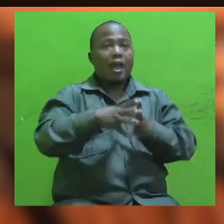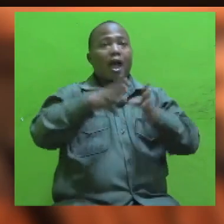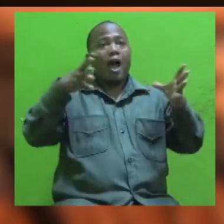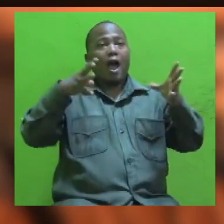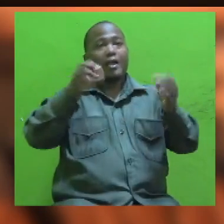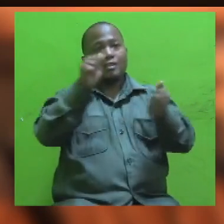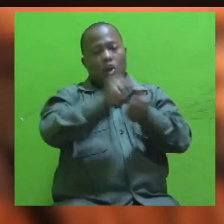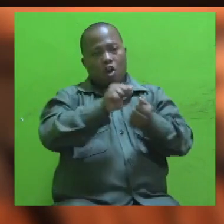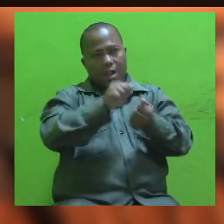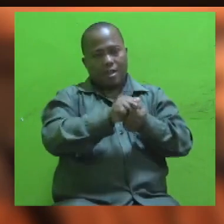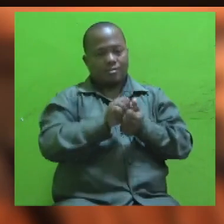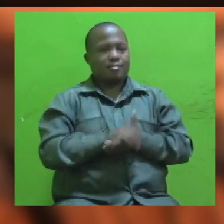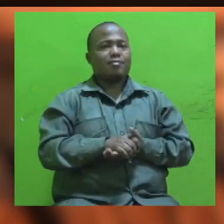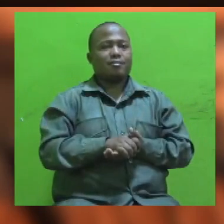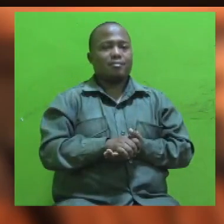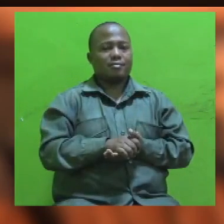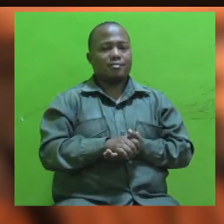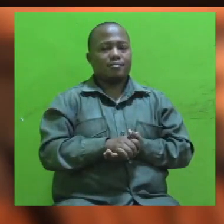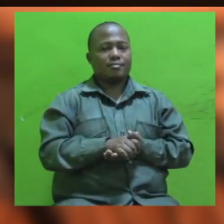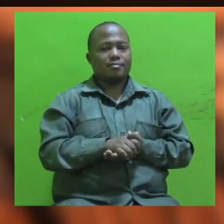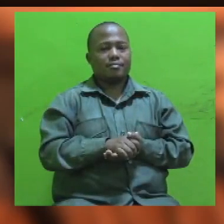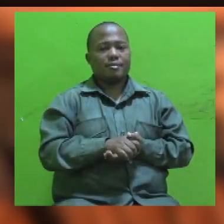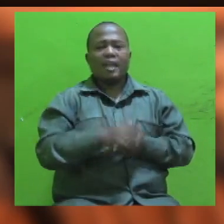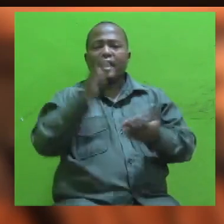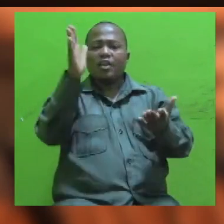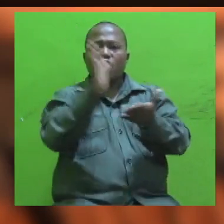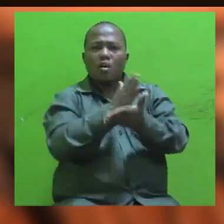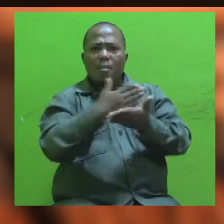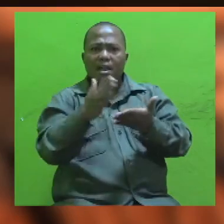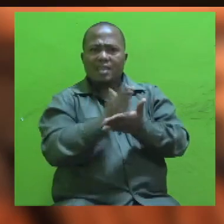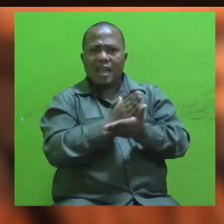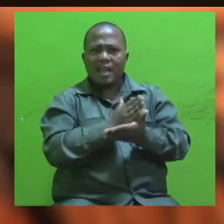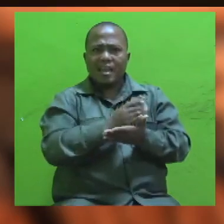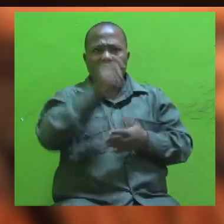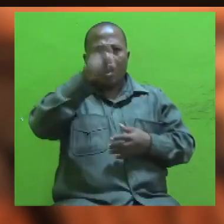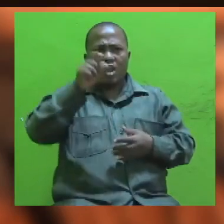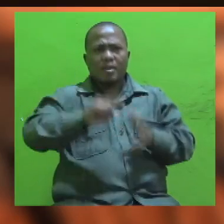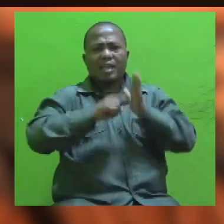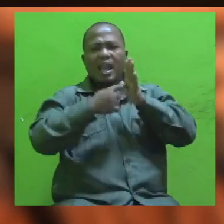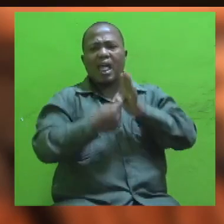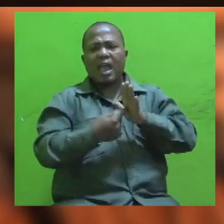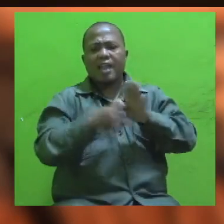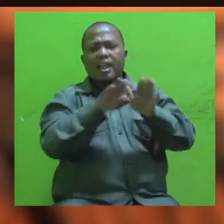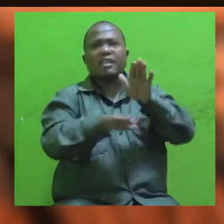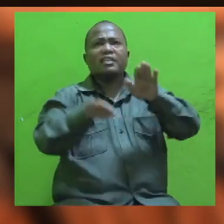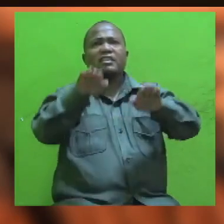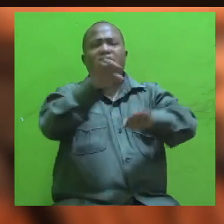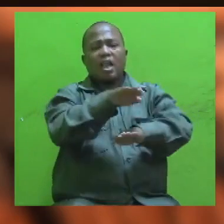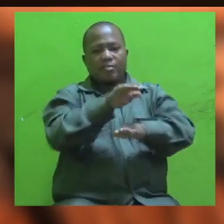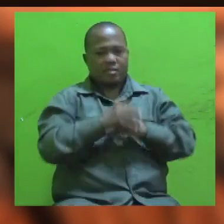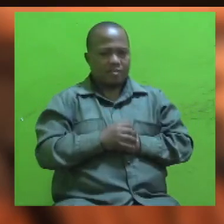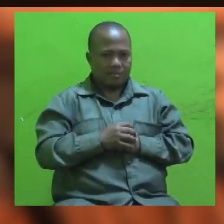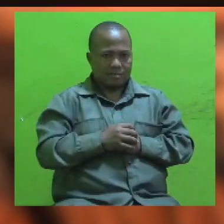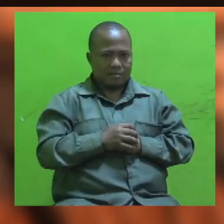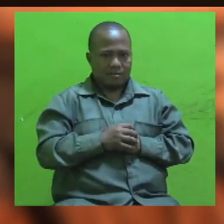word. The highest organ. It comprises the people like chairperson, who is the ward councillor,